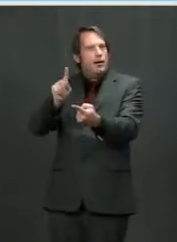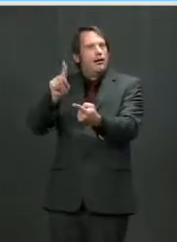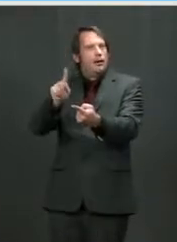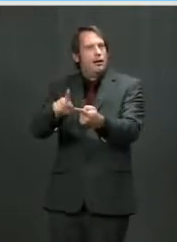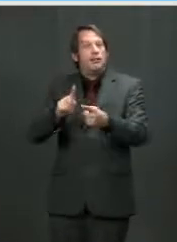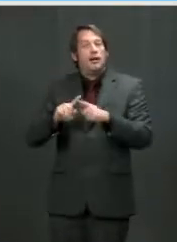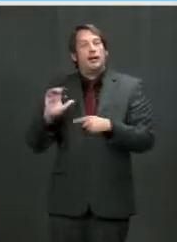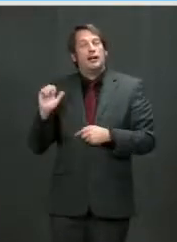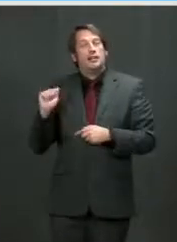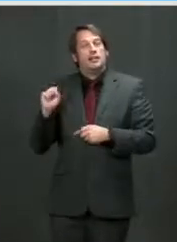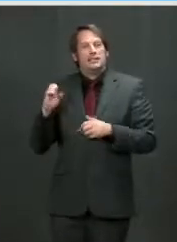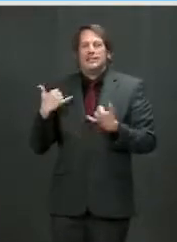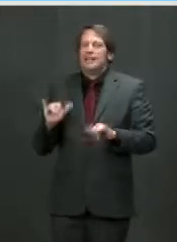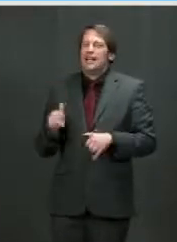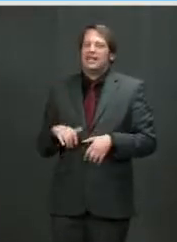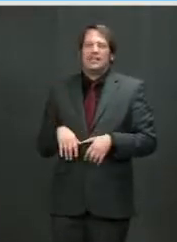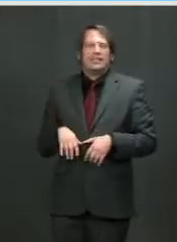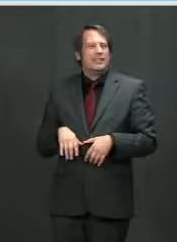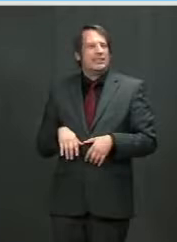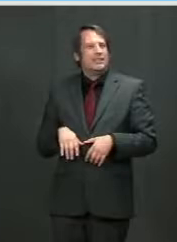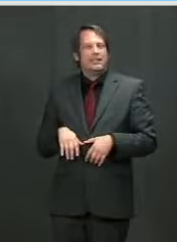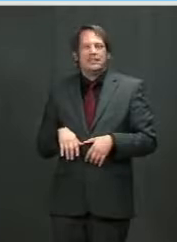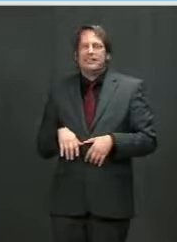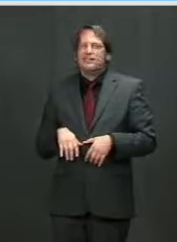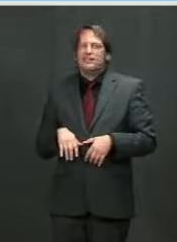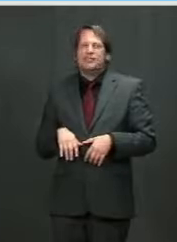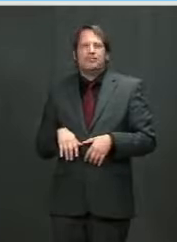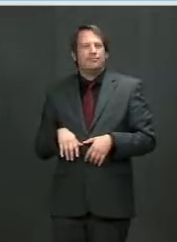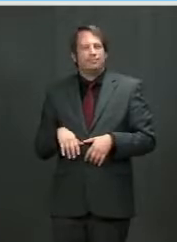that we've won this race.